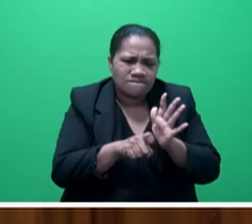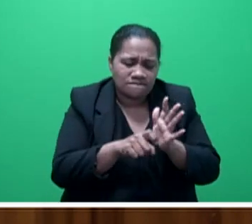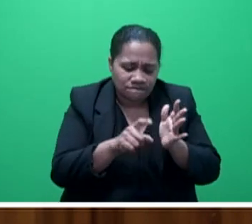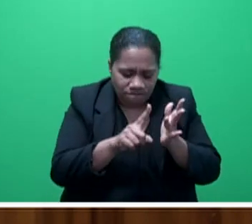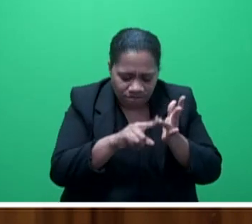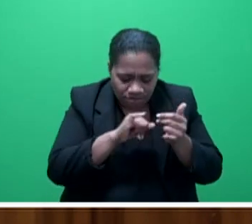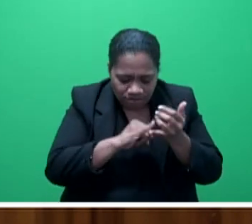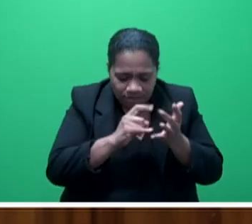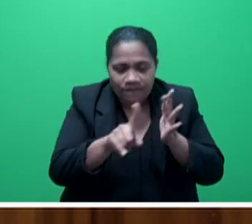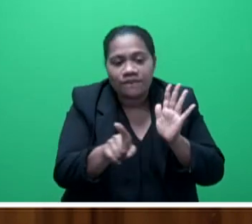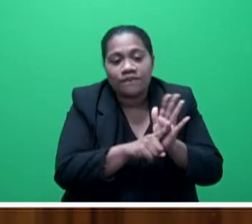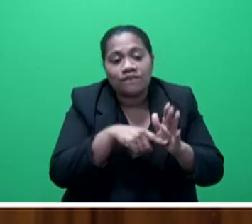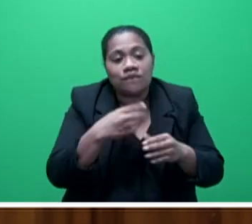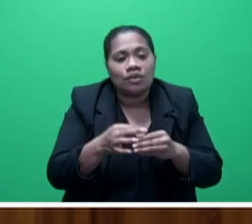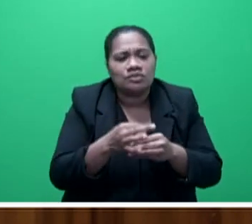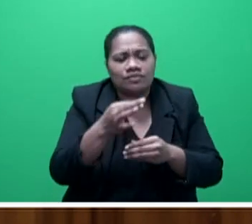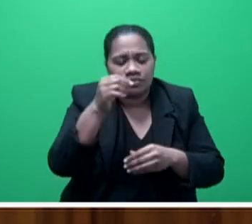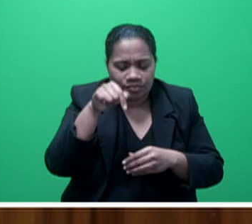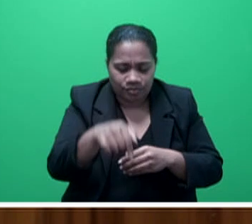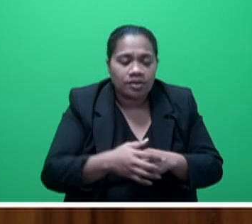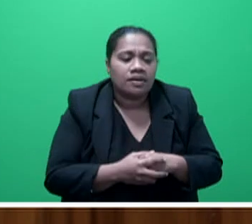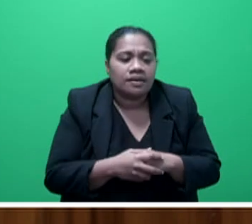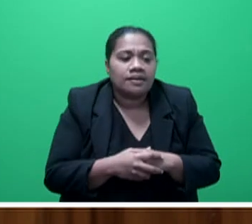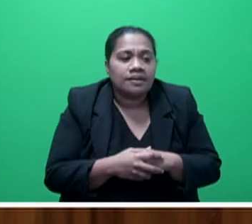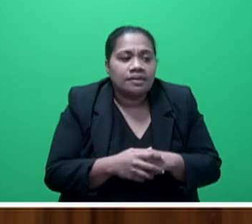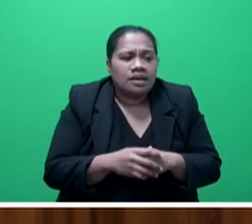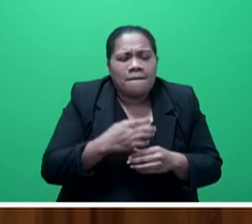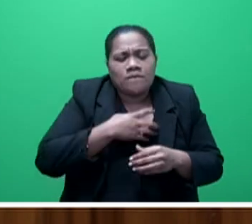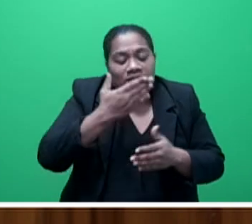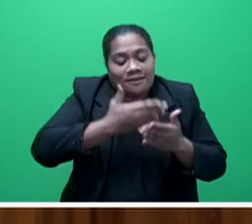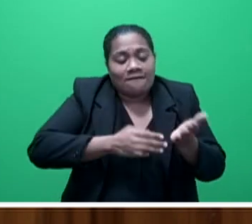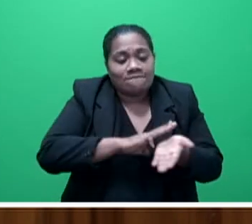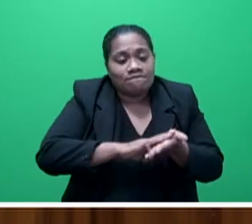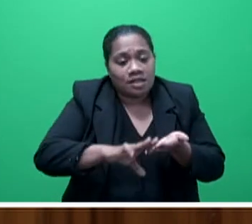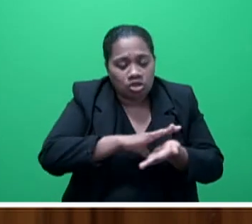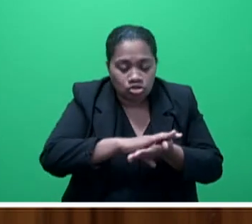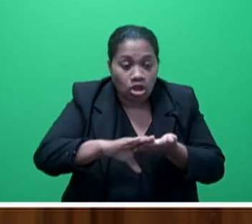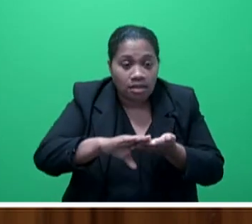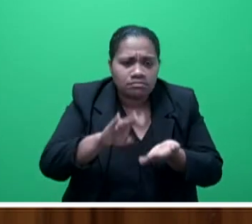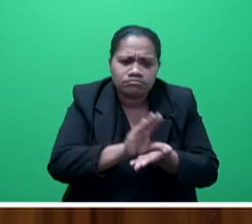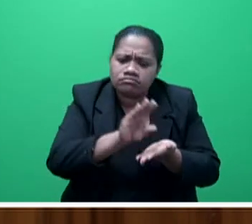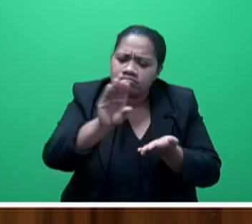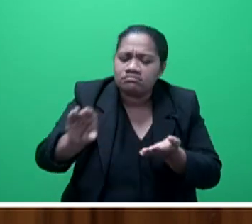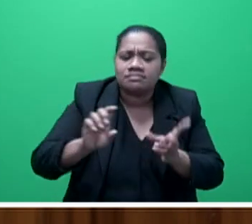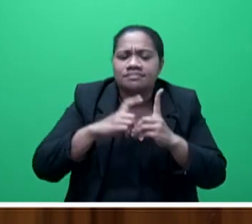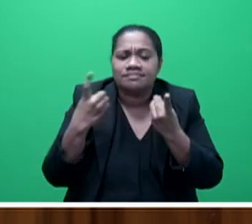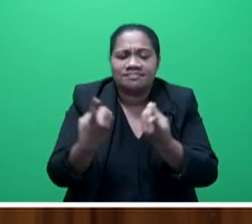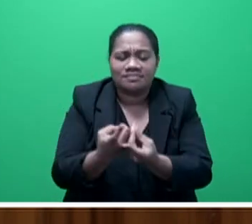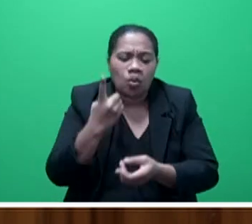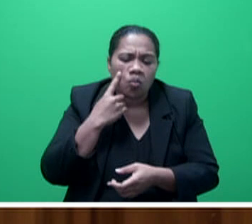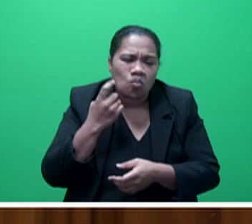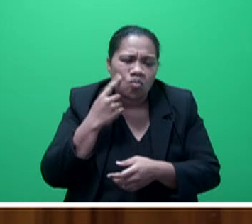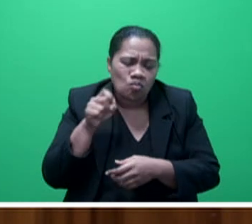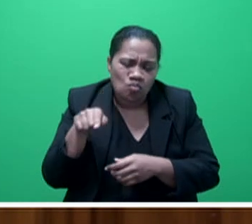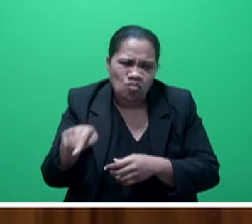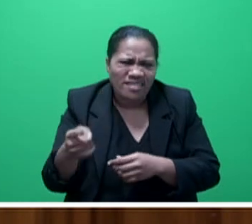reducing the amount of fuel imported into Fiji. More than $500,000 has been allocated to a Department of Water and Sewerage to